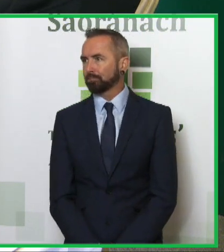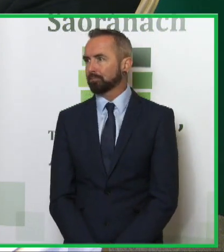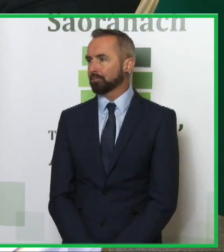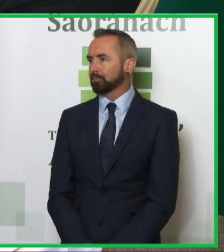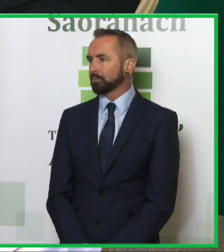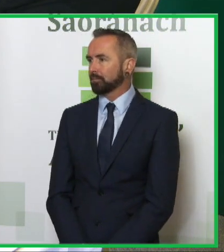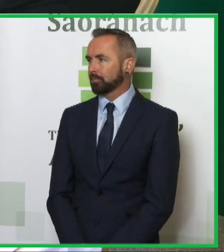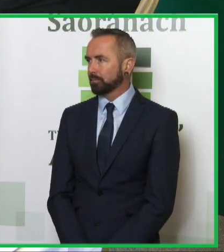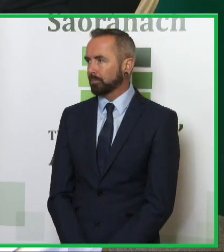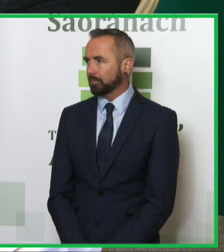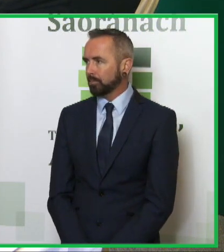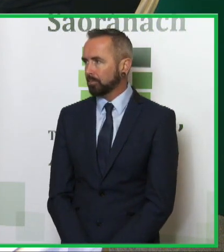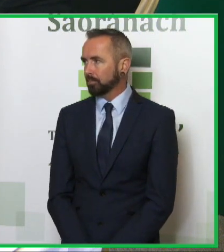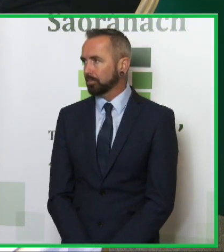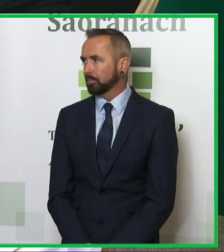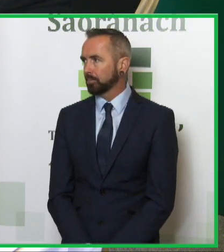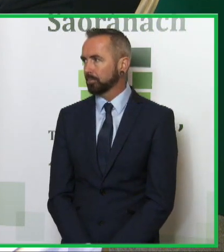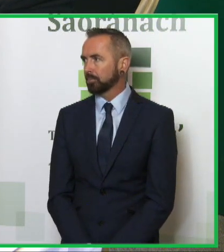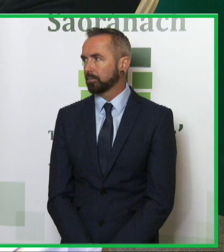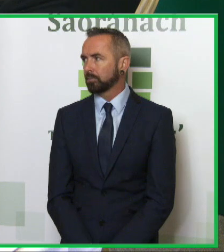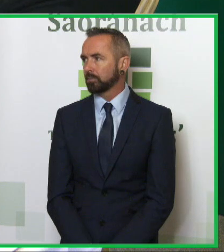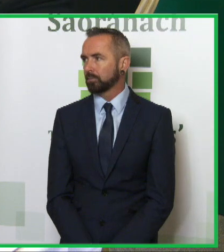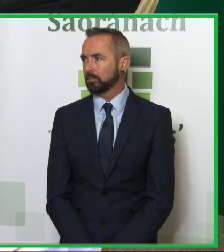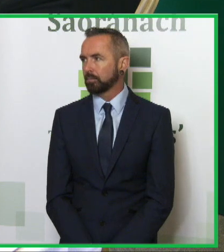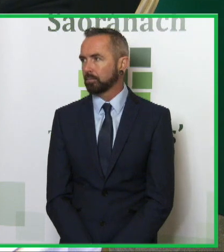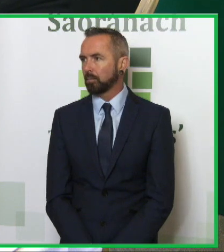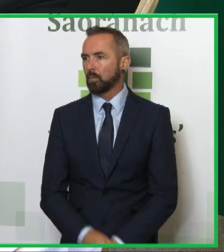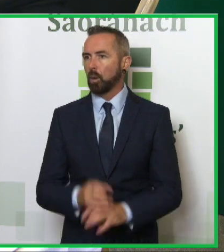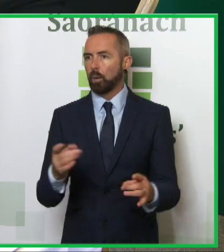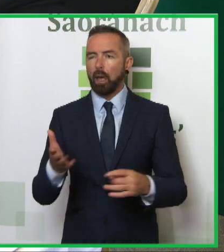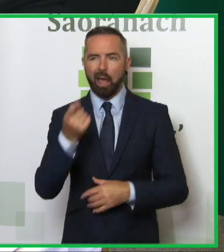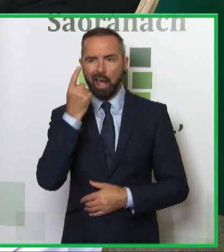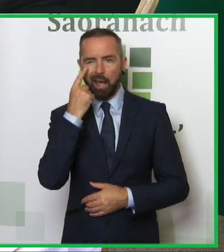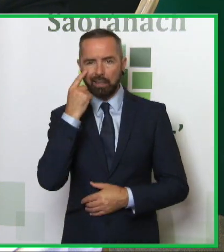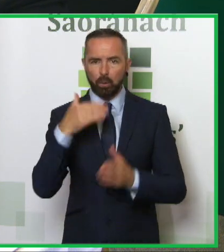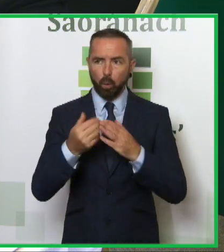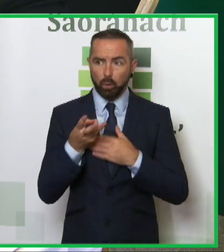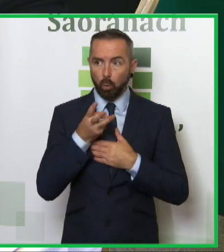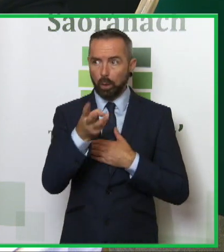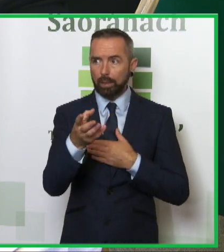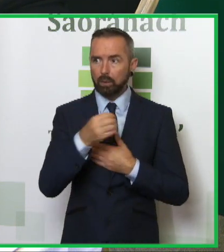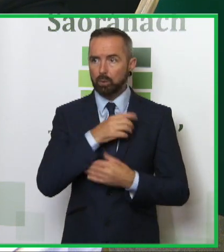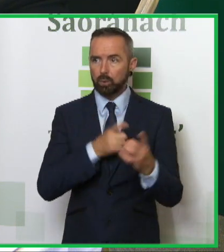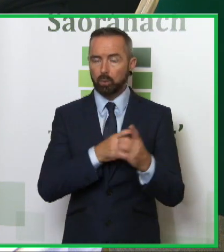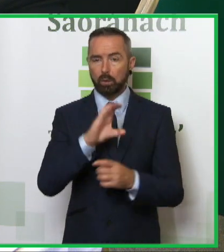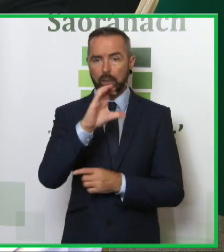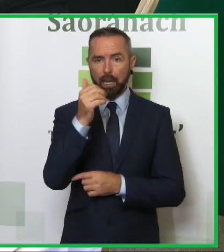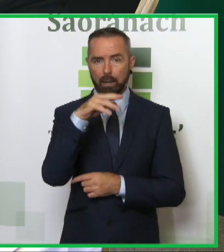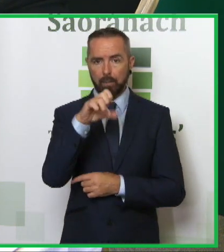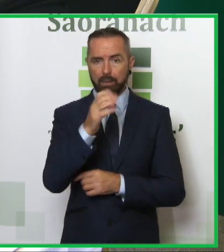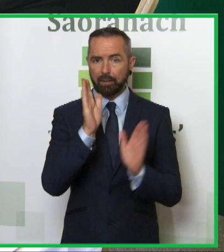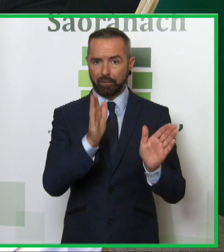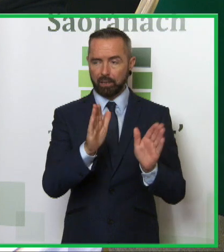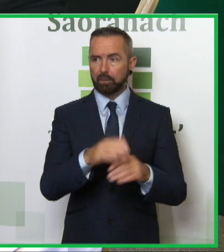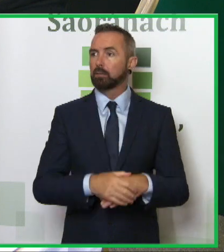I'm going to test just where the room is willing to go and not willing to go. Okay, so we've had cannabis. I've just tested the room. I'll do it